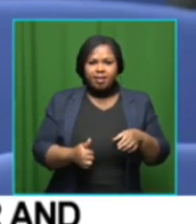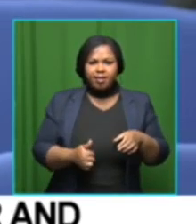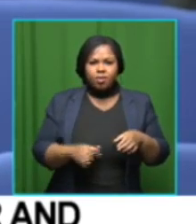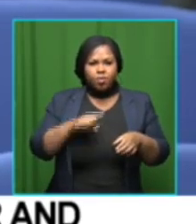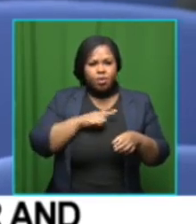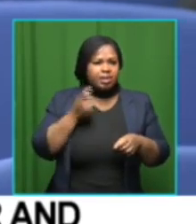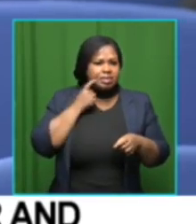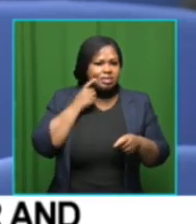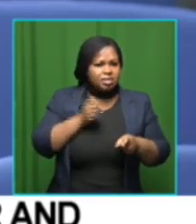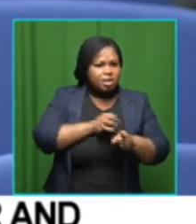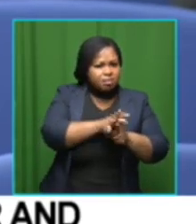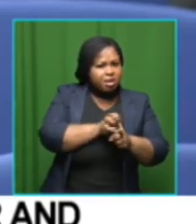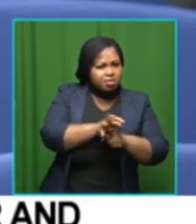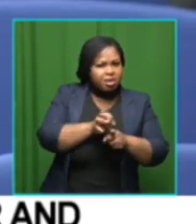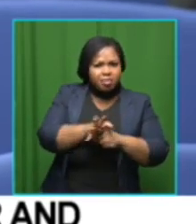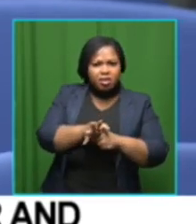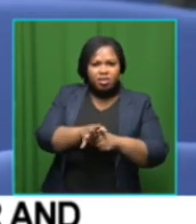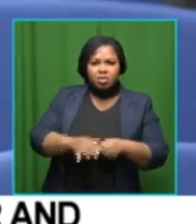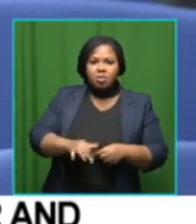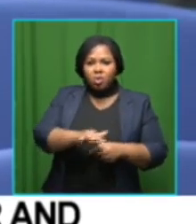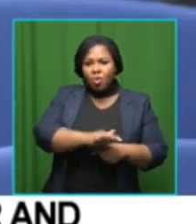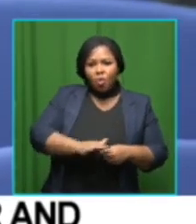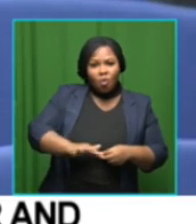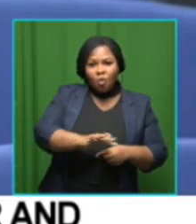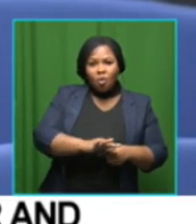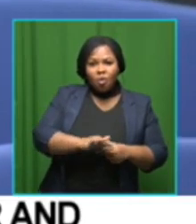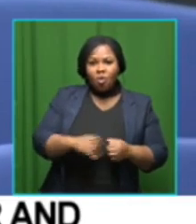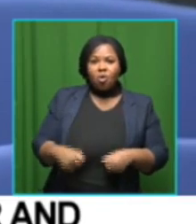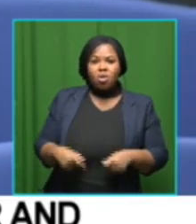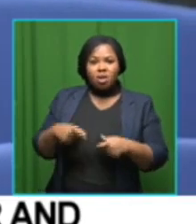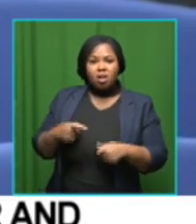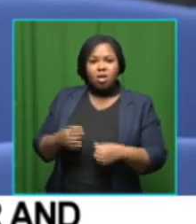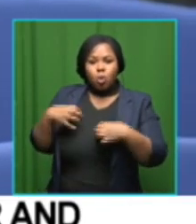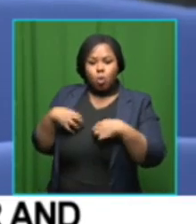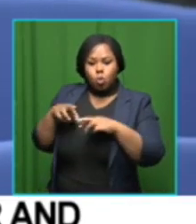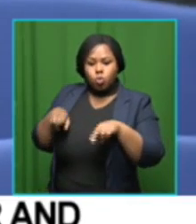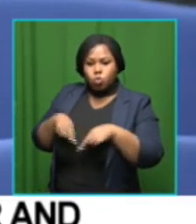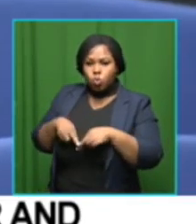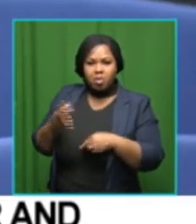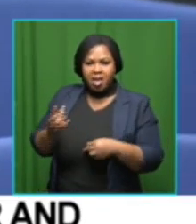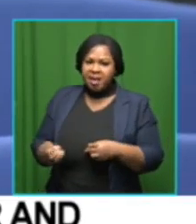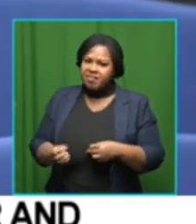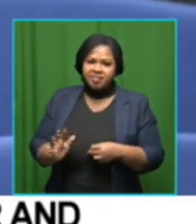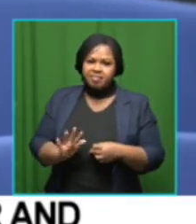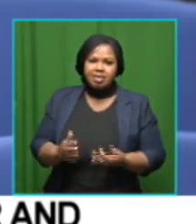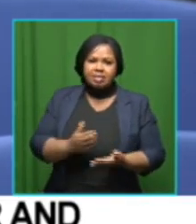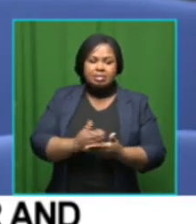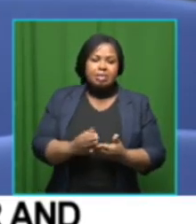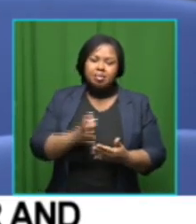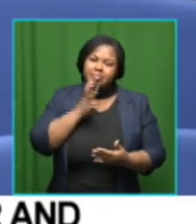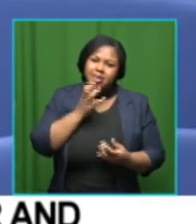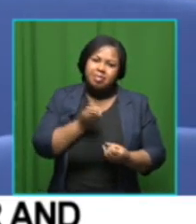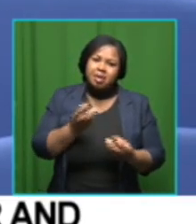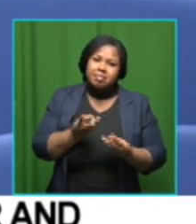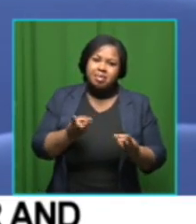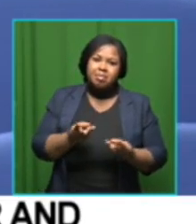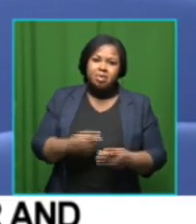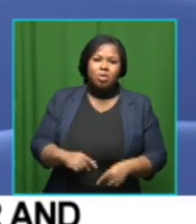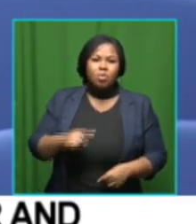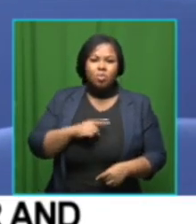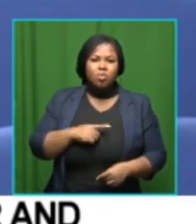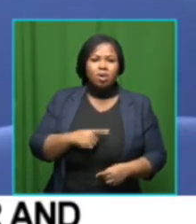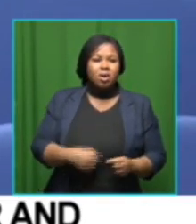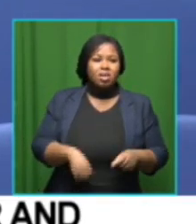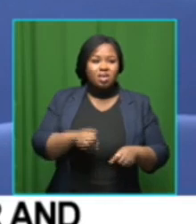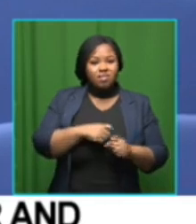spread the disease. Not everyone is middle class, not everyone has their own room. What are you going to do with the hundreds of people that you find who test